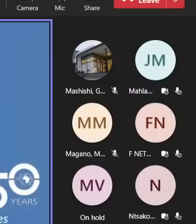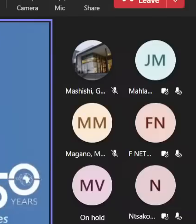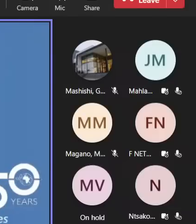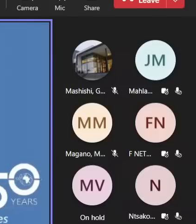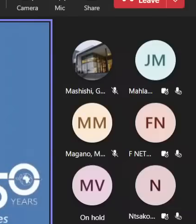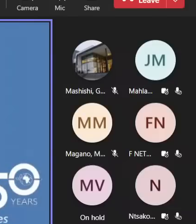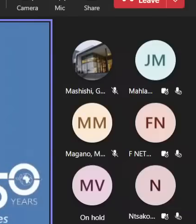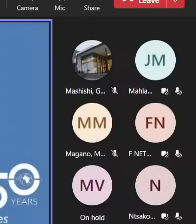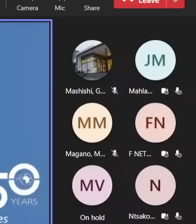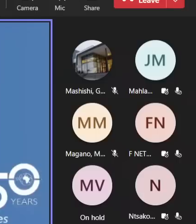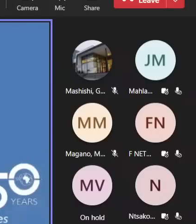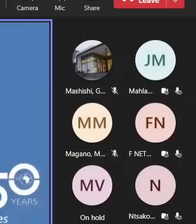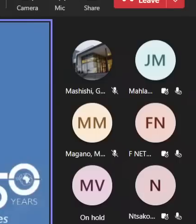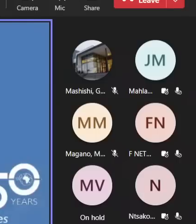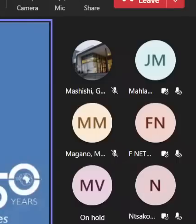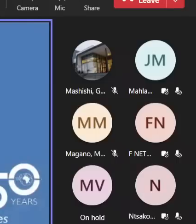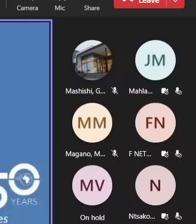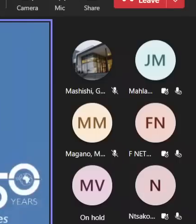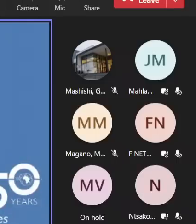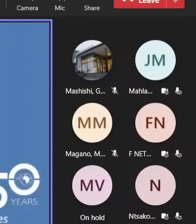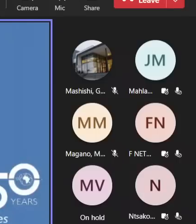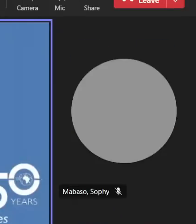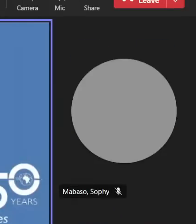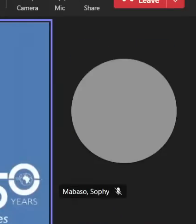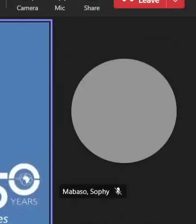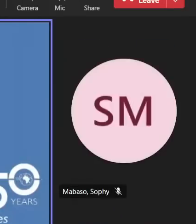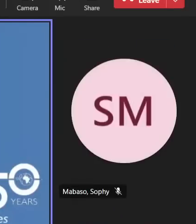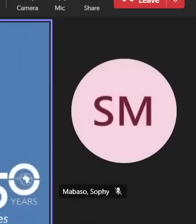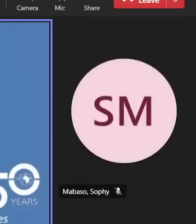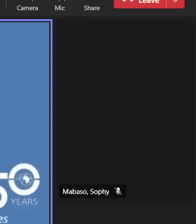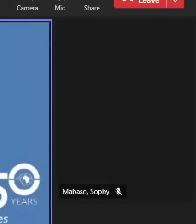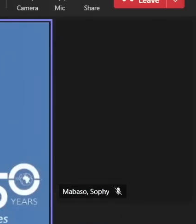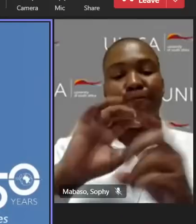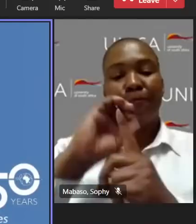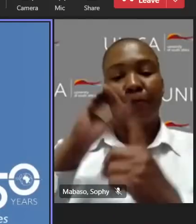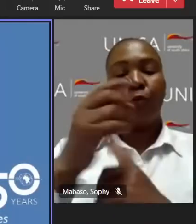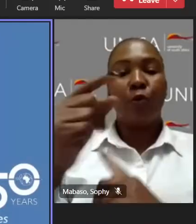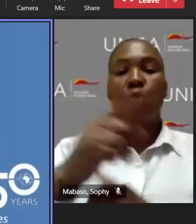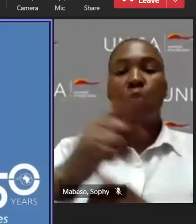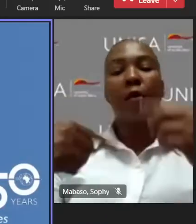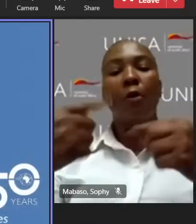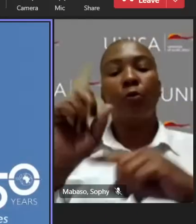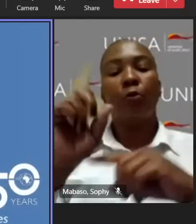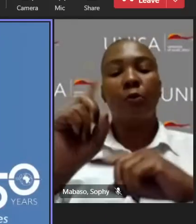to be with us as we were orientating you about the